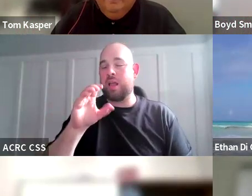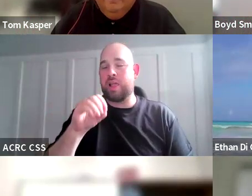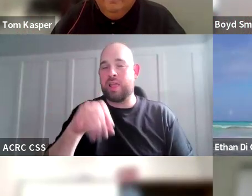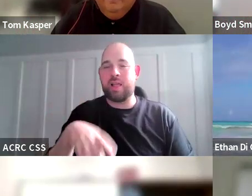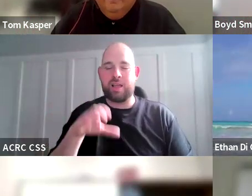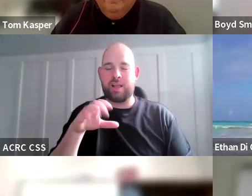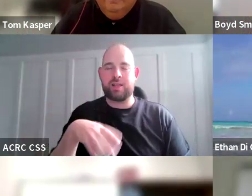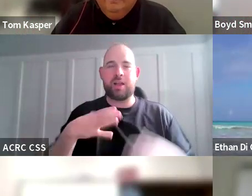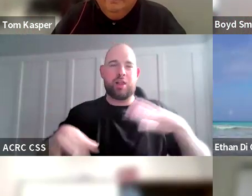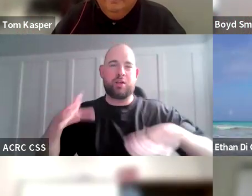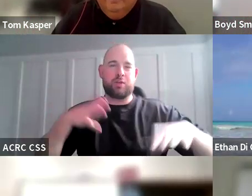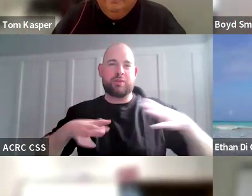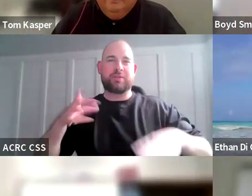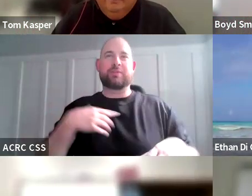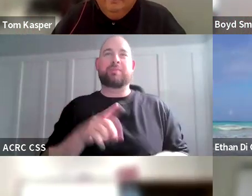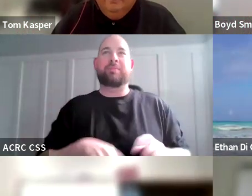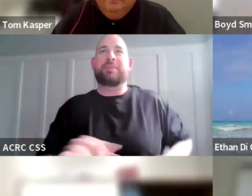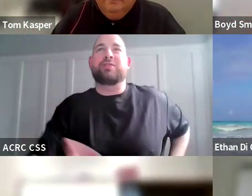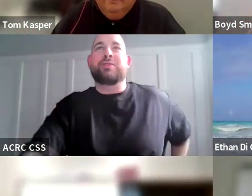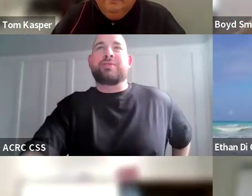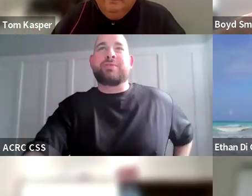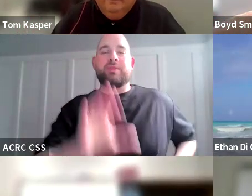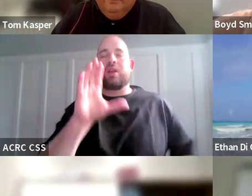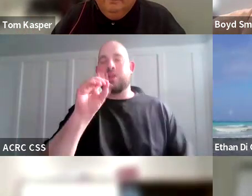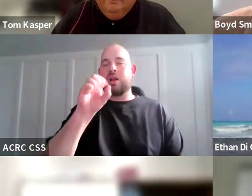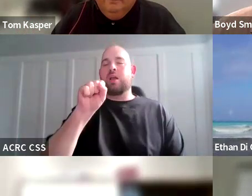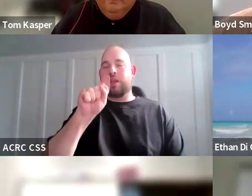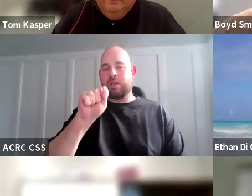And then for that second word, costume.